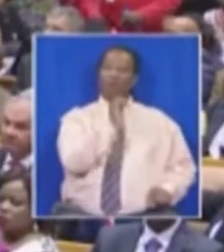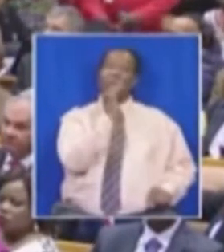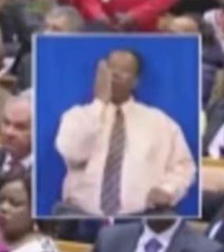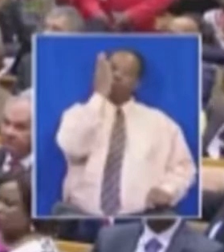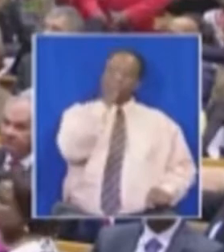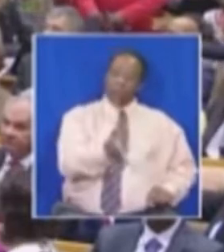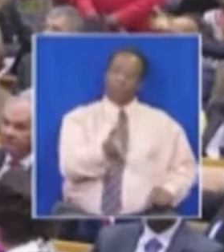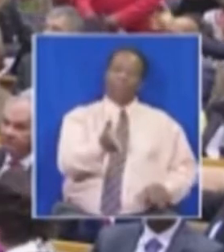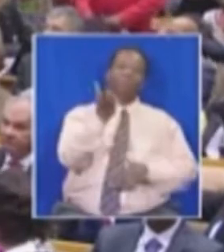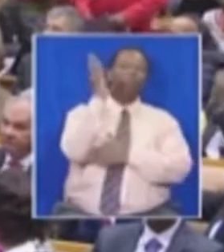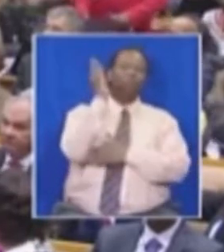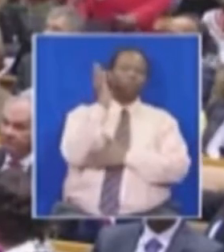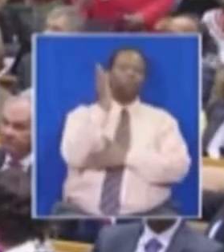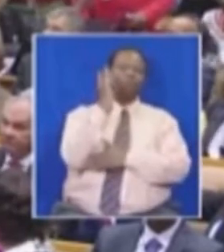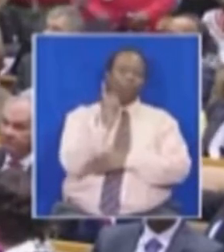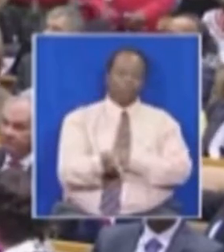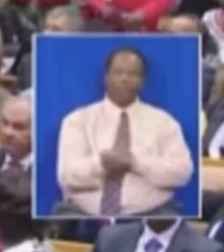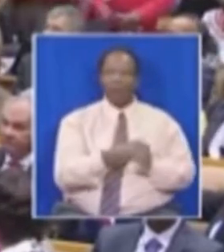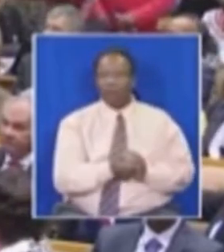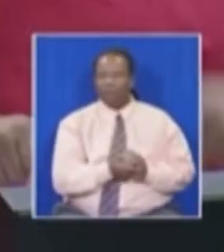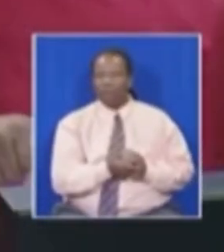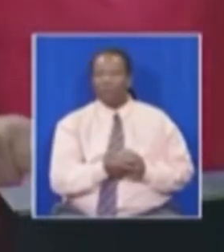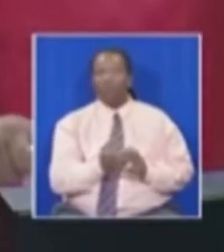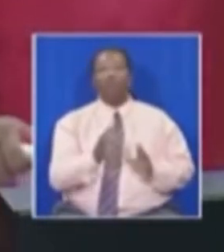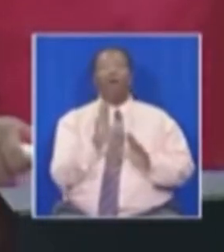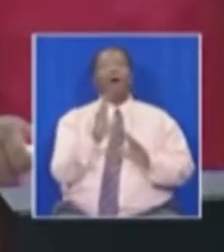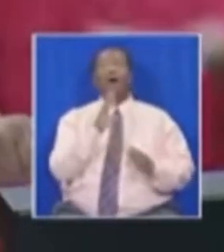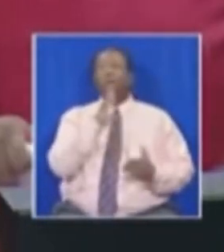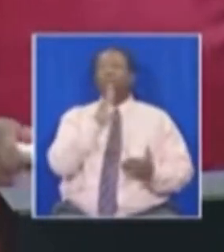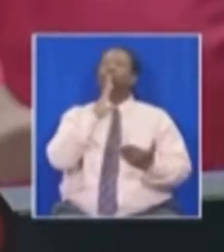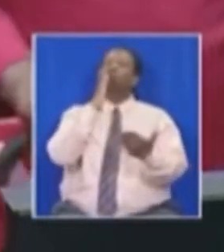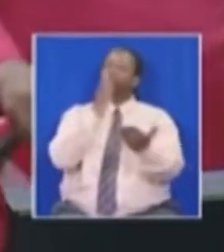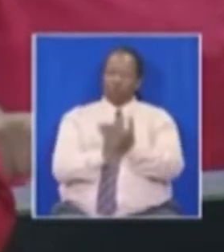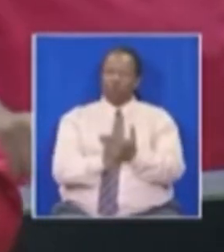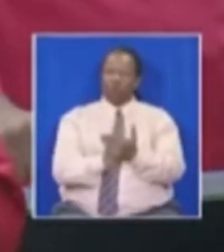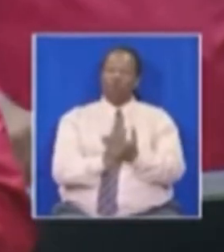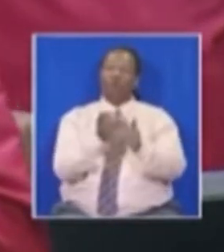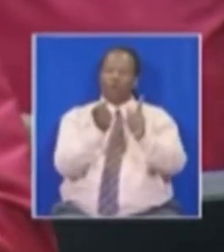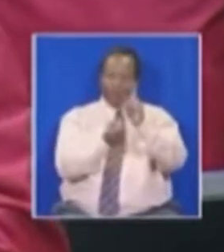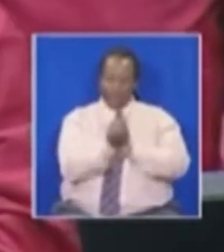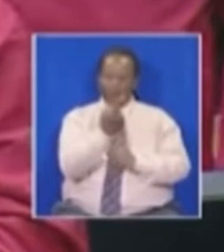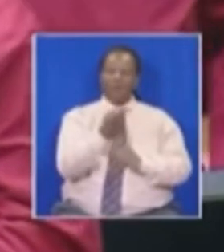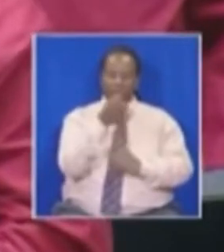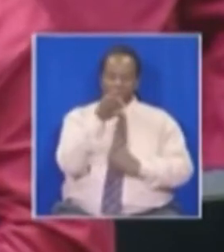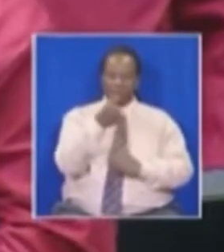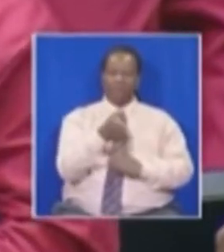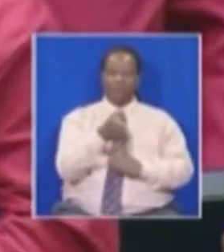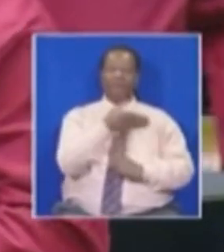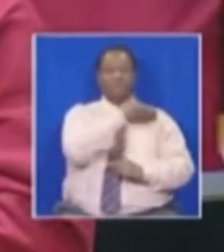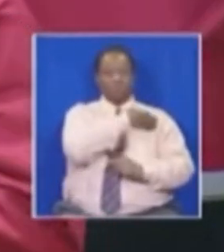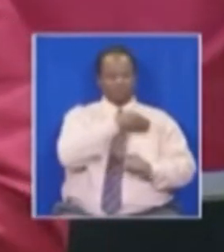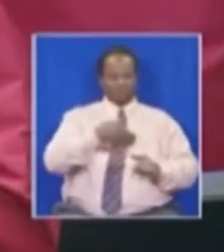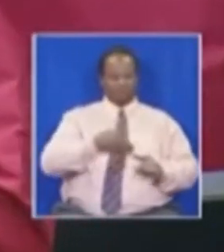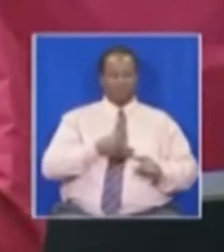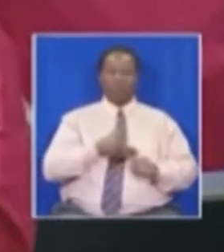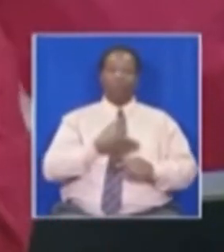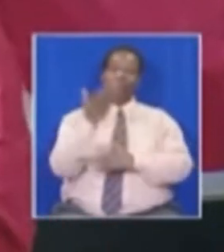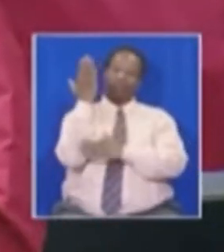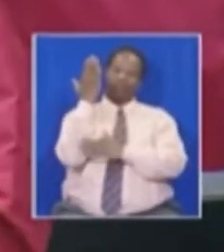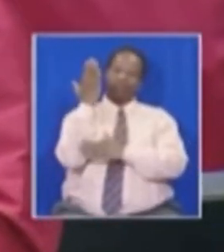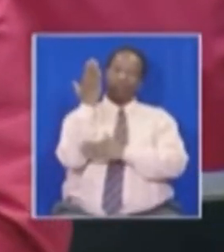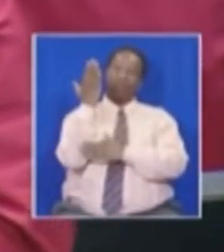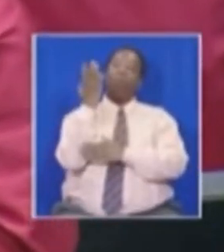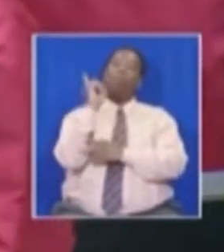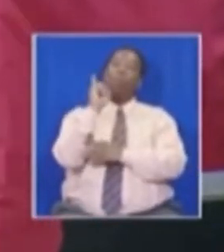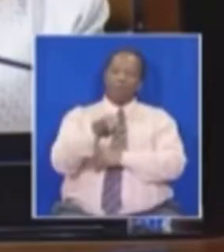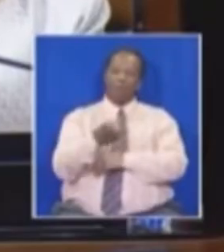Nation address. I'd like to assure you of that. We are not going anywhere. So we would like you to leave